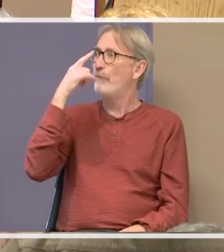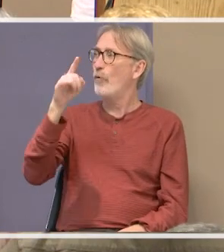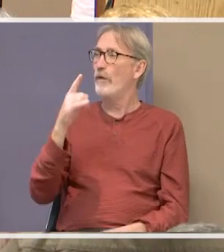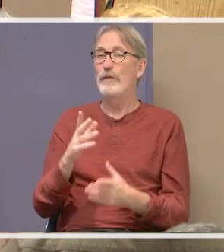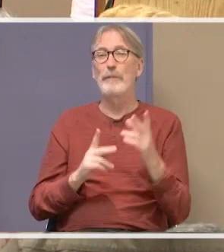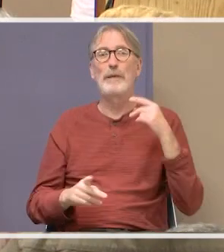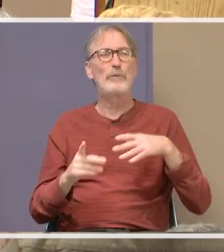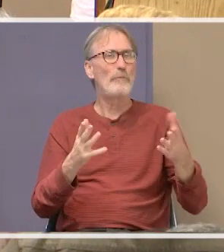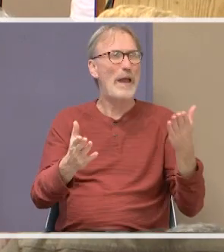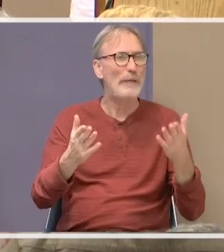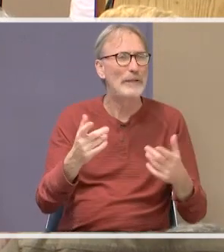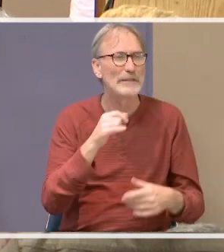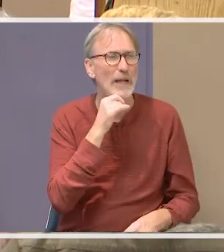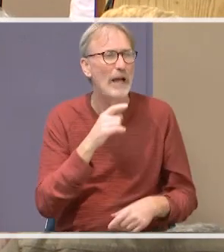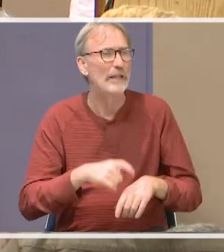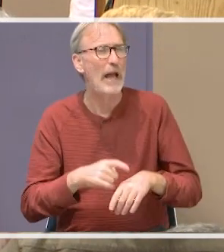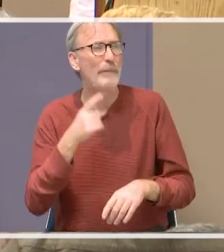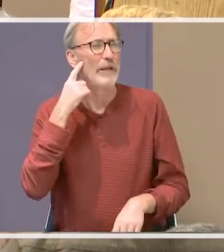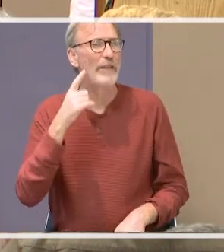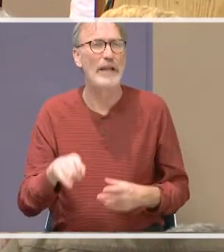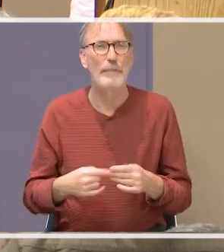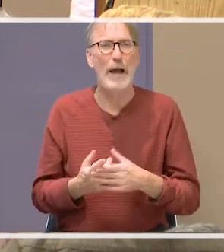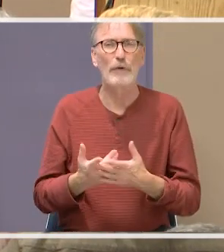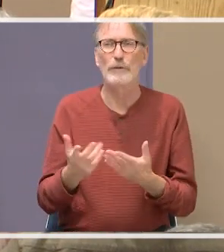neighbors, maybe it's time to thinking about some,